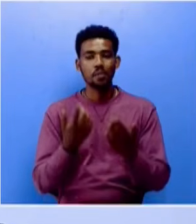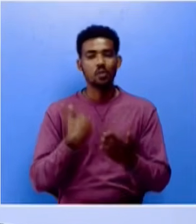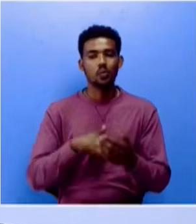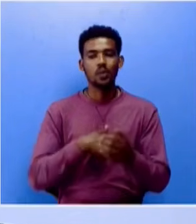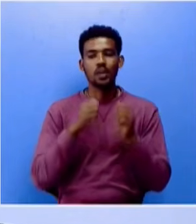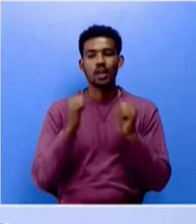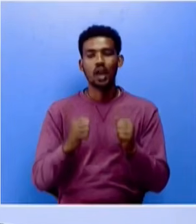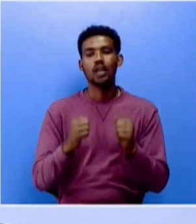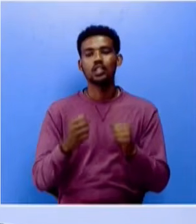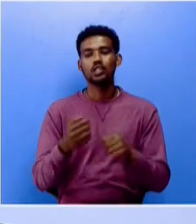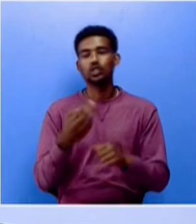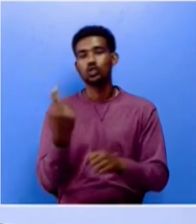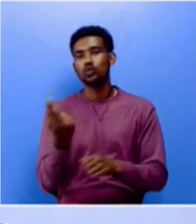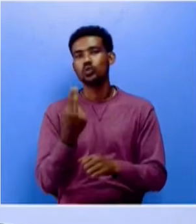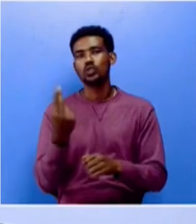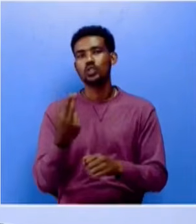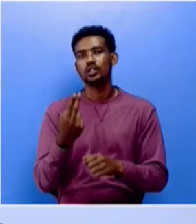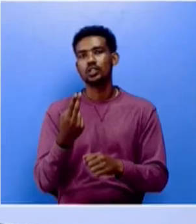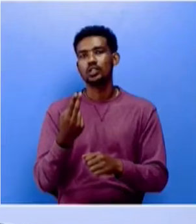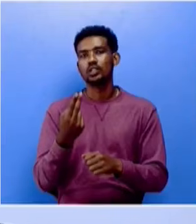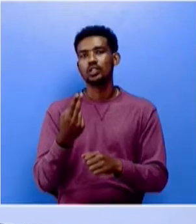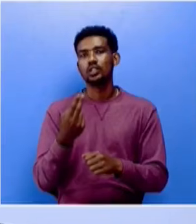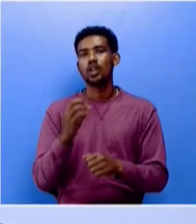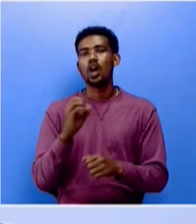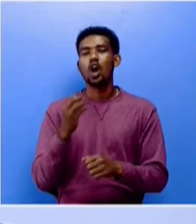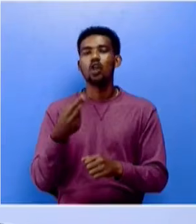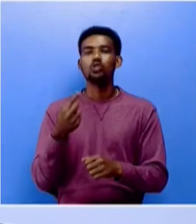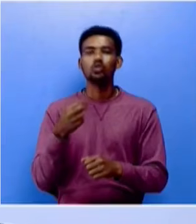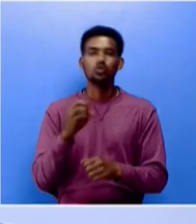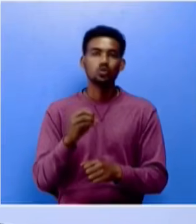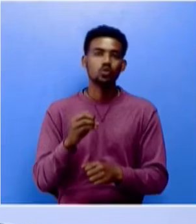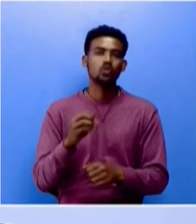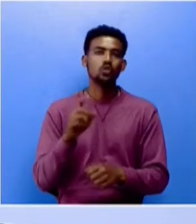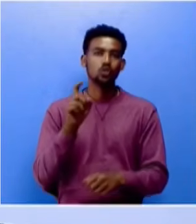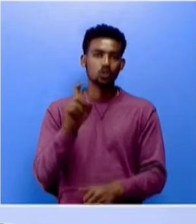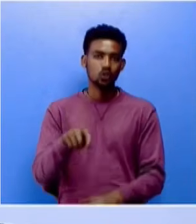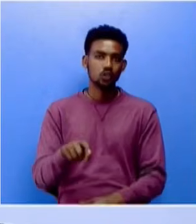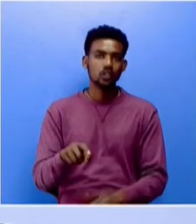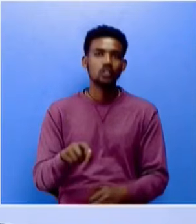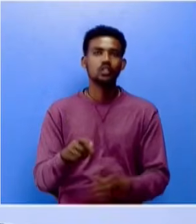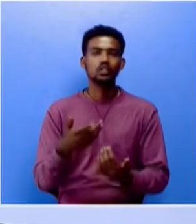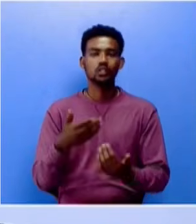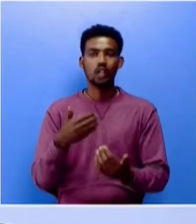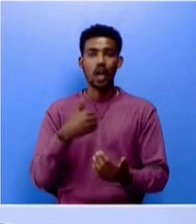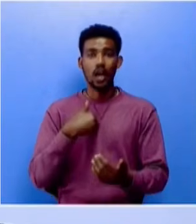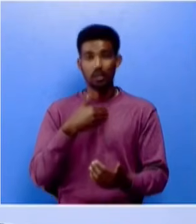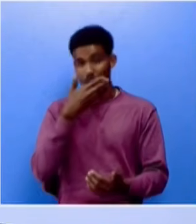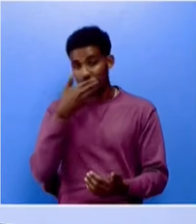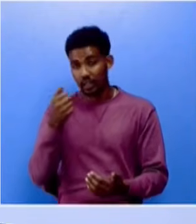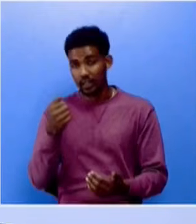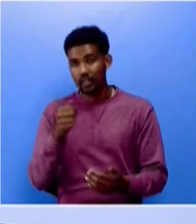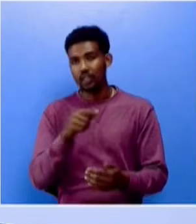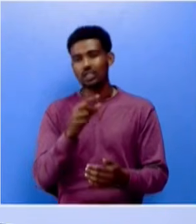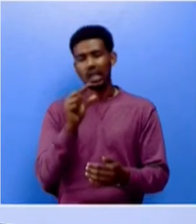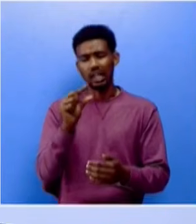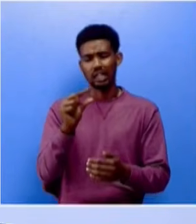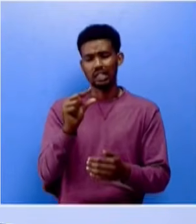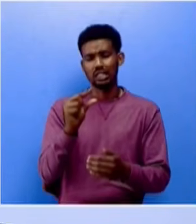use had better, ought to, and should to give advice. But they have a little bit